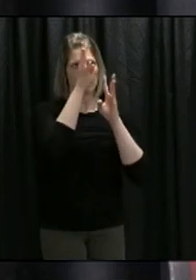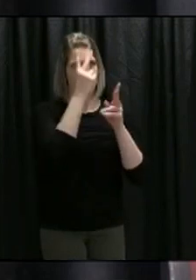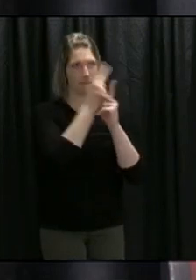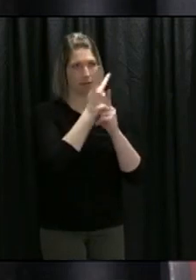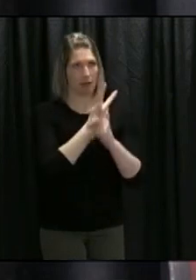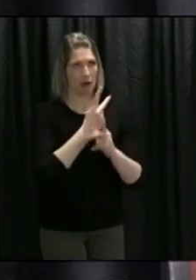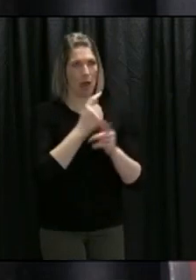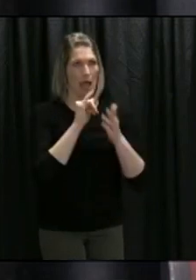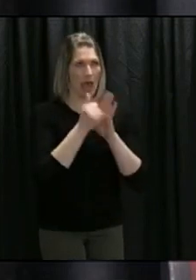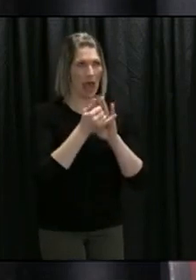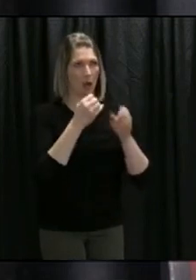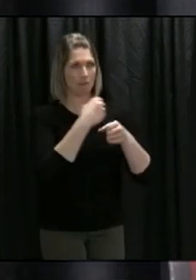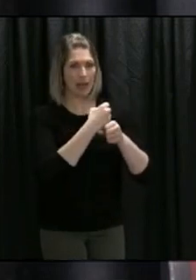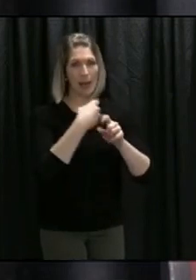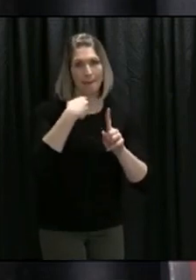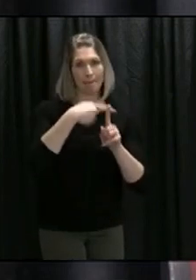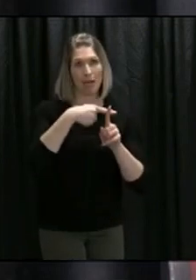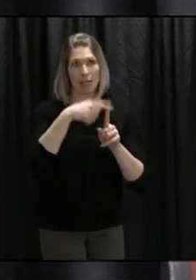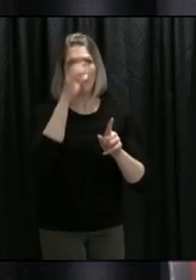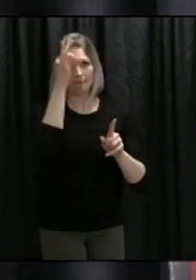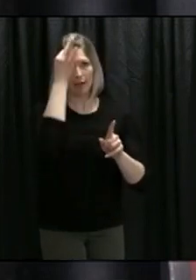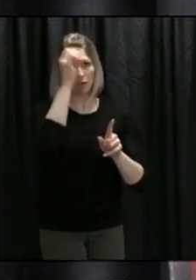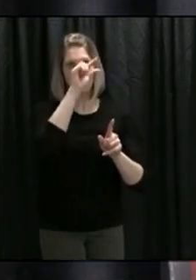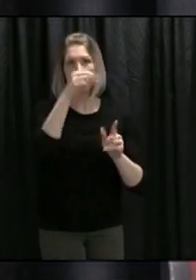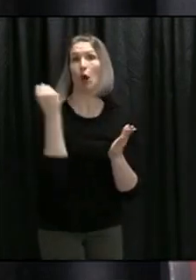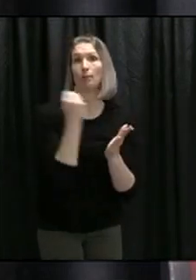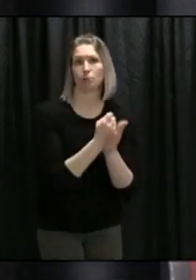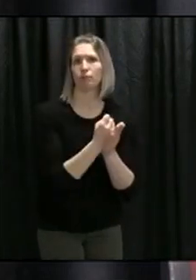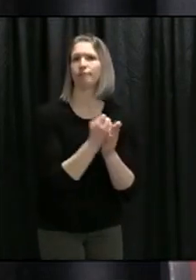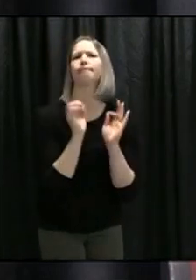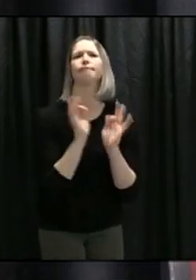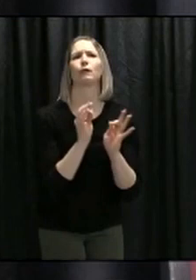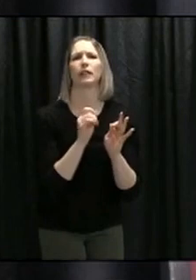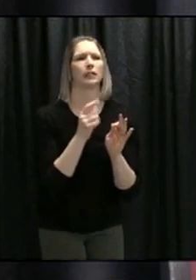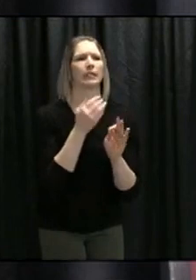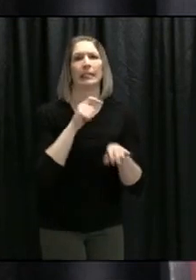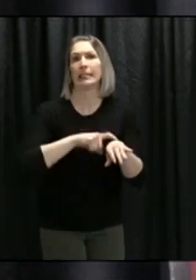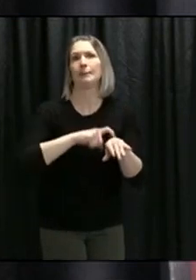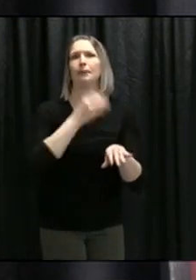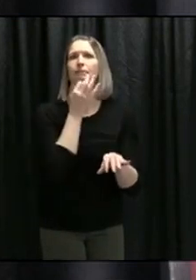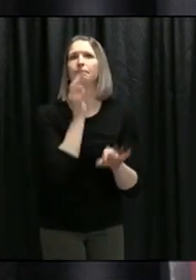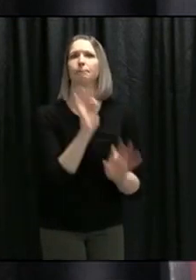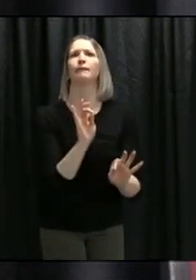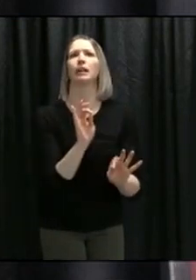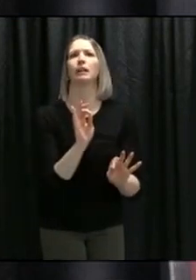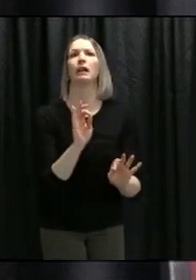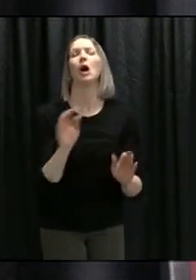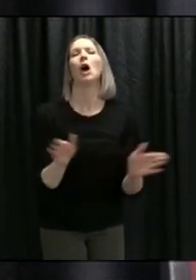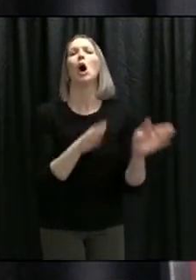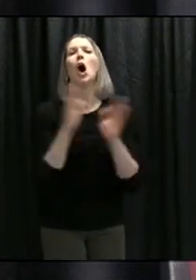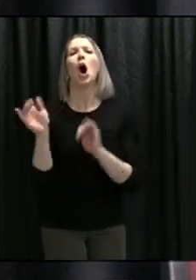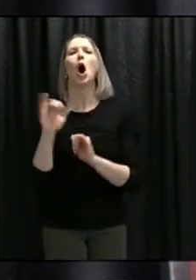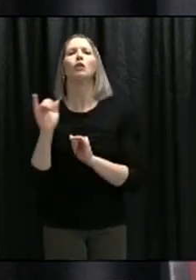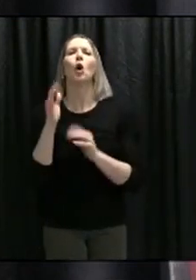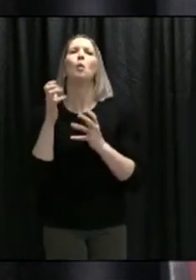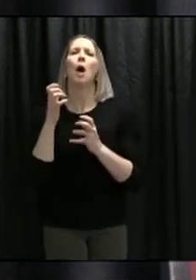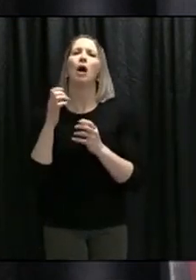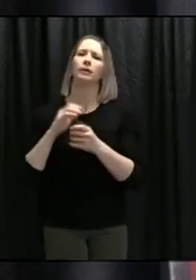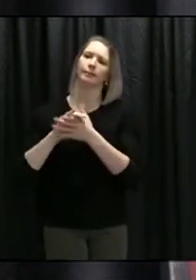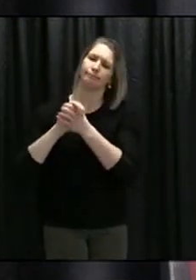at the right time. We will also give a shout out today to Polyunity on a very much more local